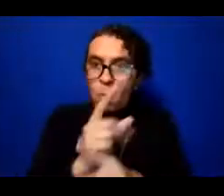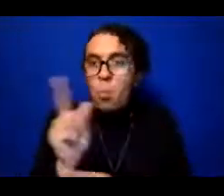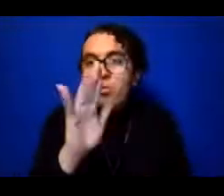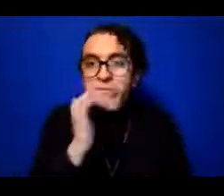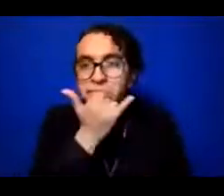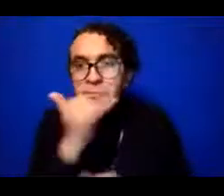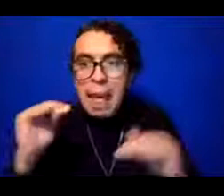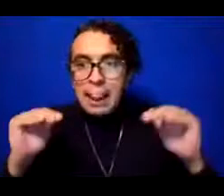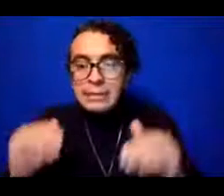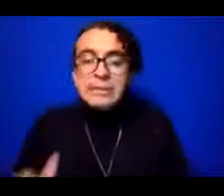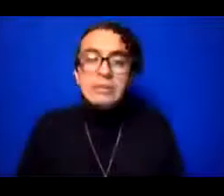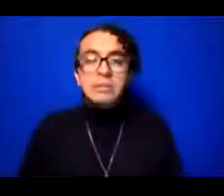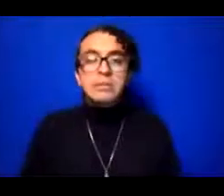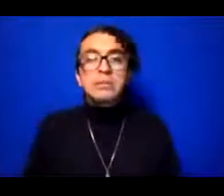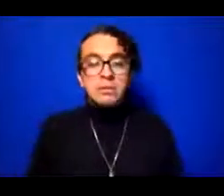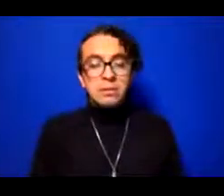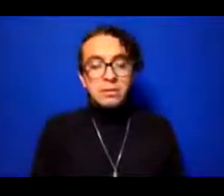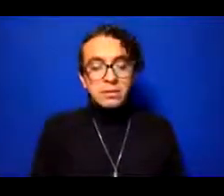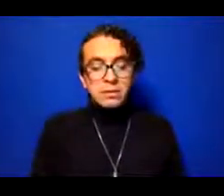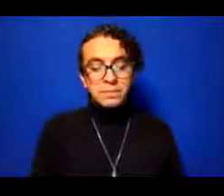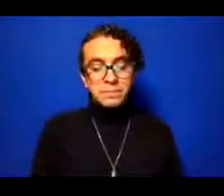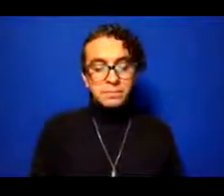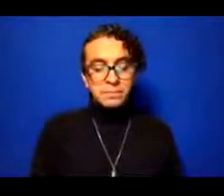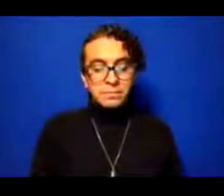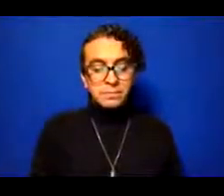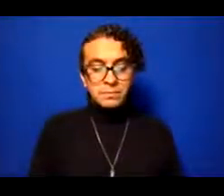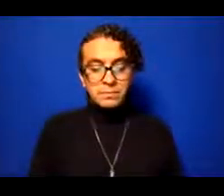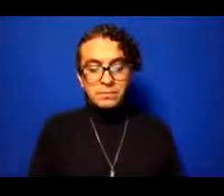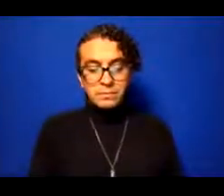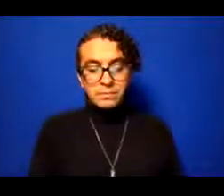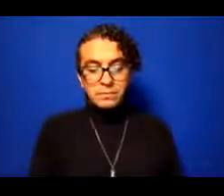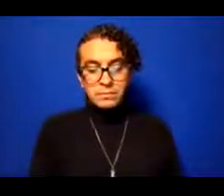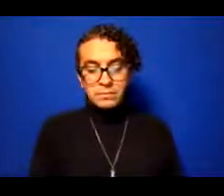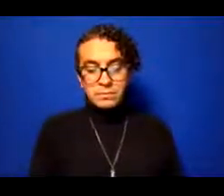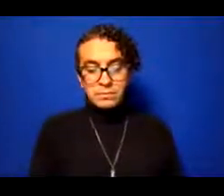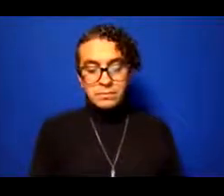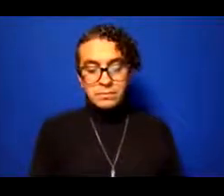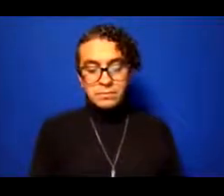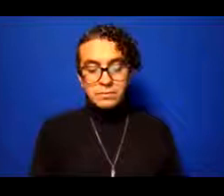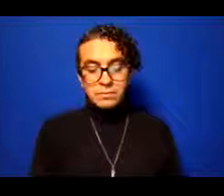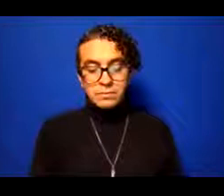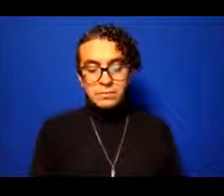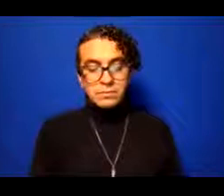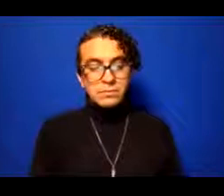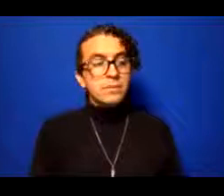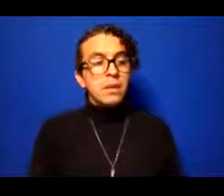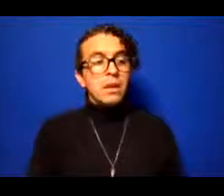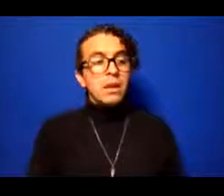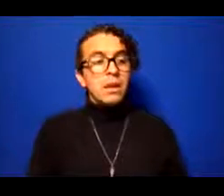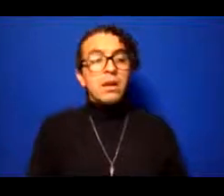is. The other thing to think about is just your basic diet and gut biome.